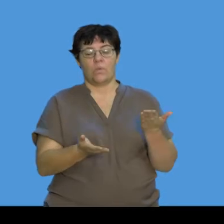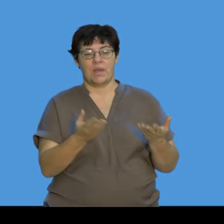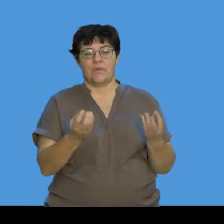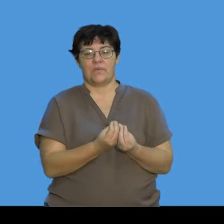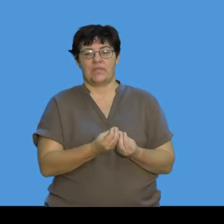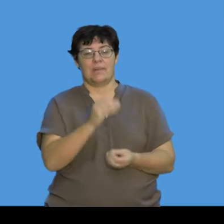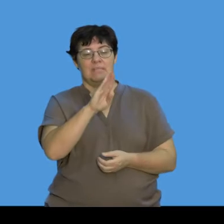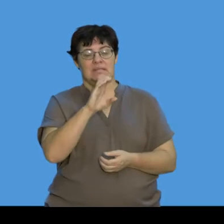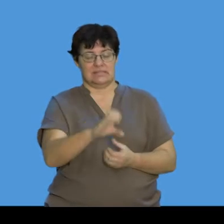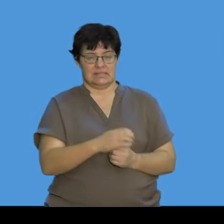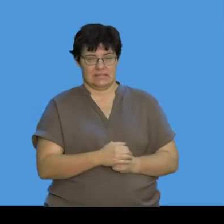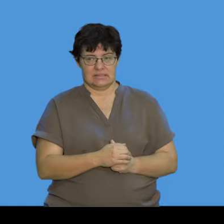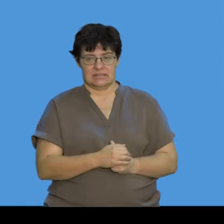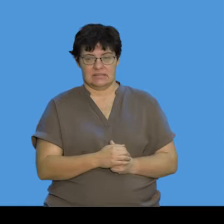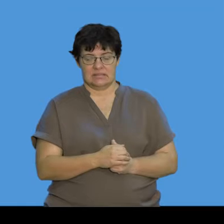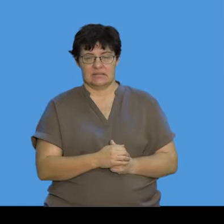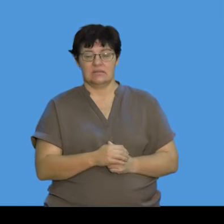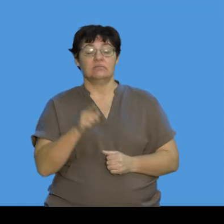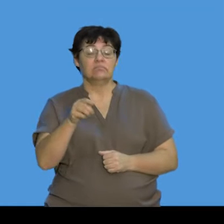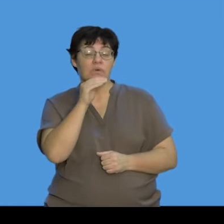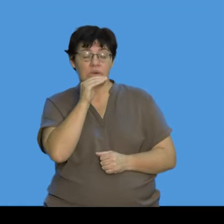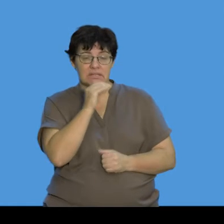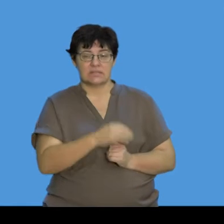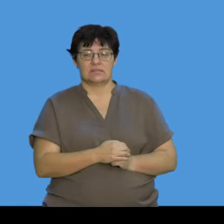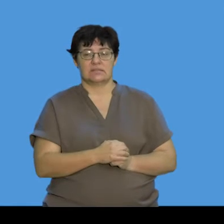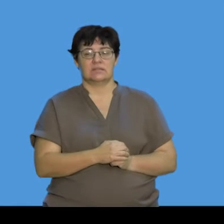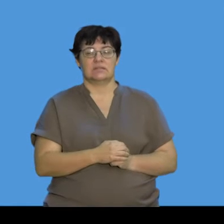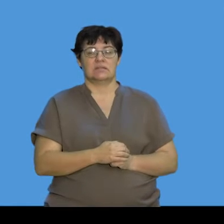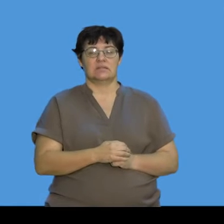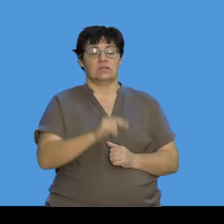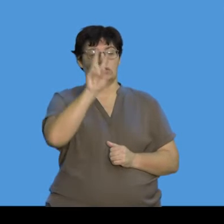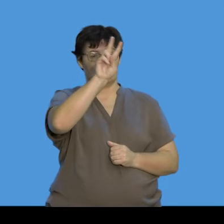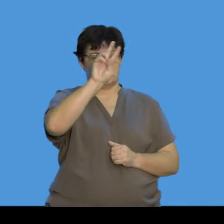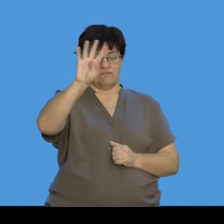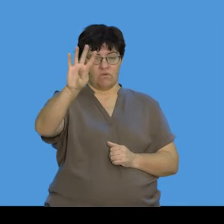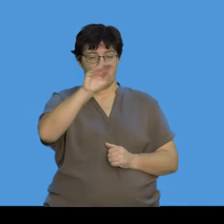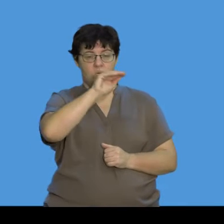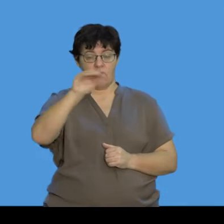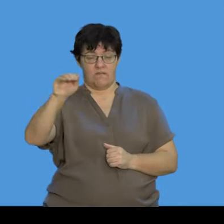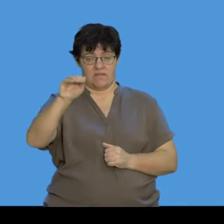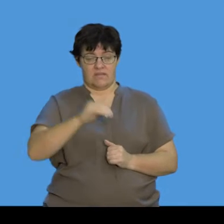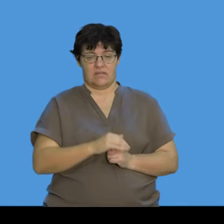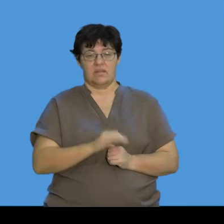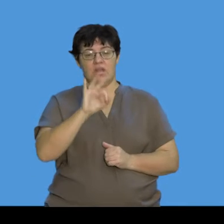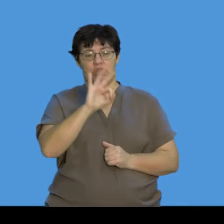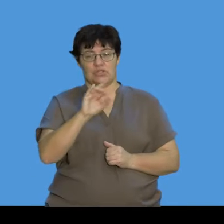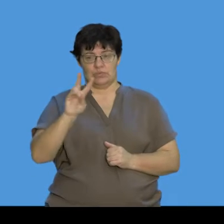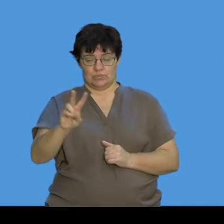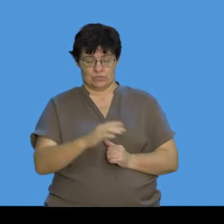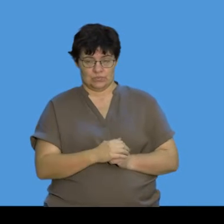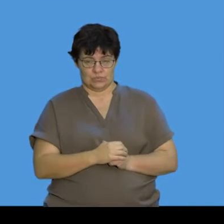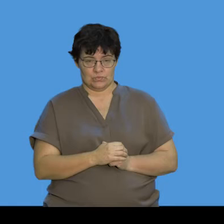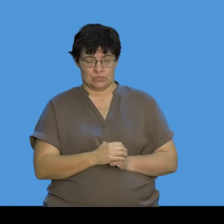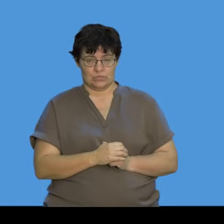the BC, right? This will be equals to AC is 24 over 32,